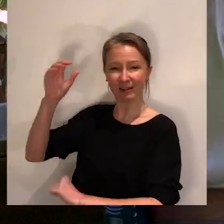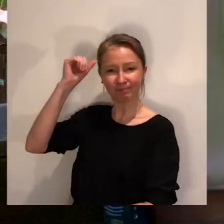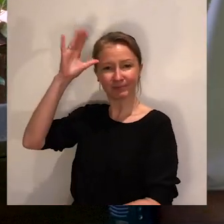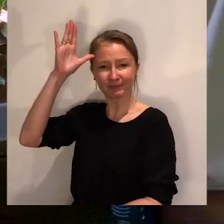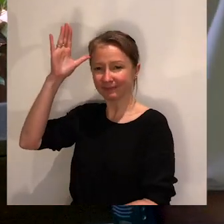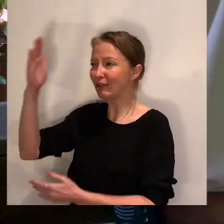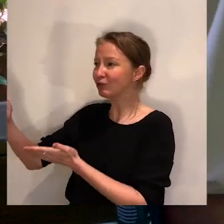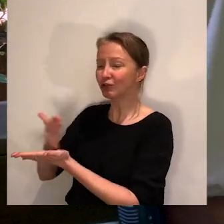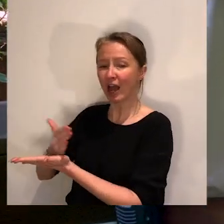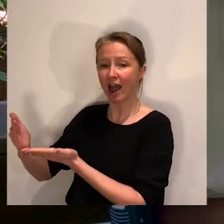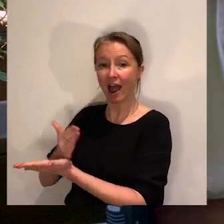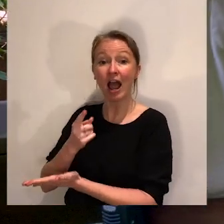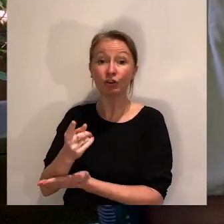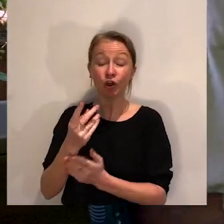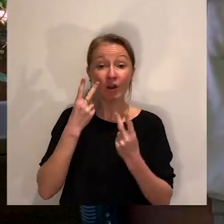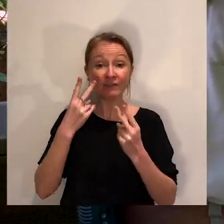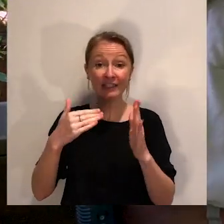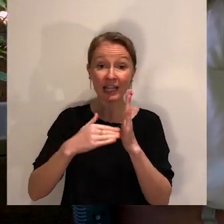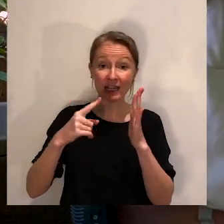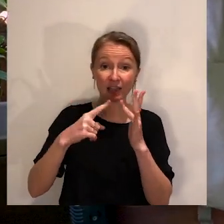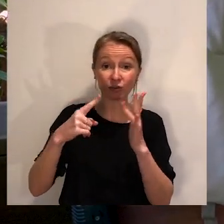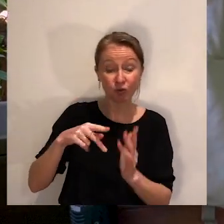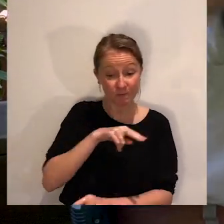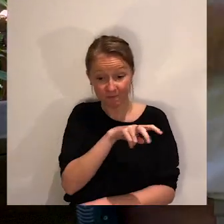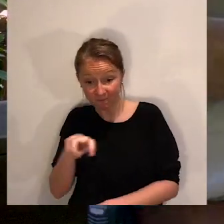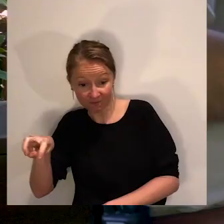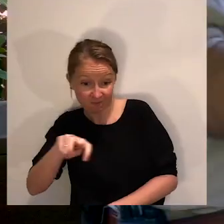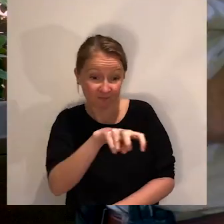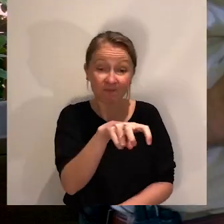the zoo, go behind the elephants, past the langurs, pygmy hippopotamus right